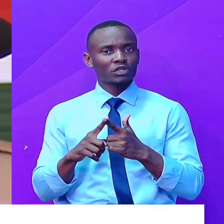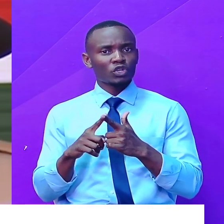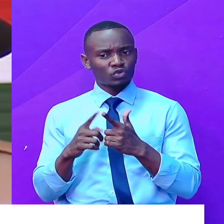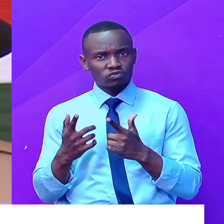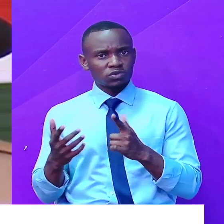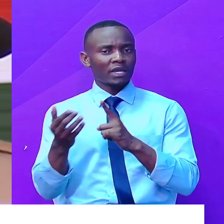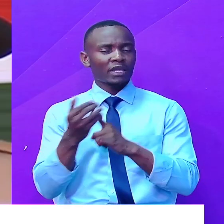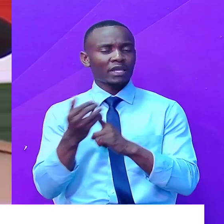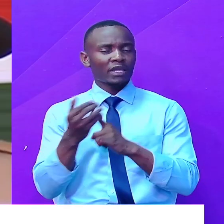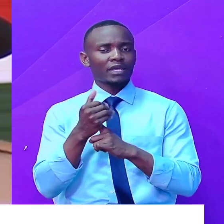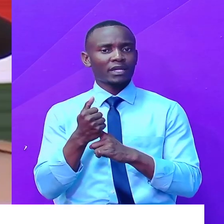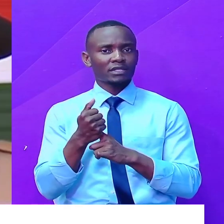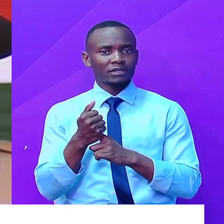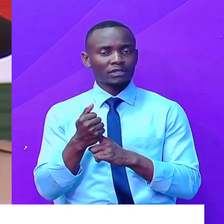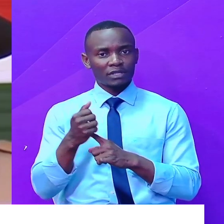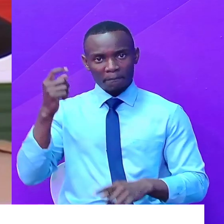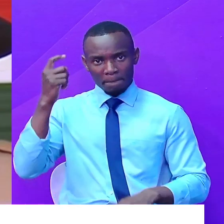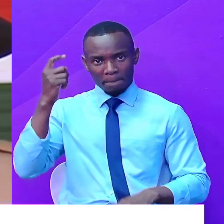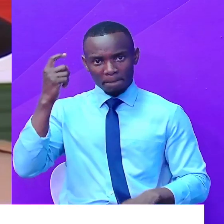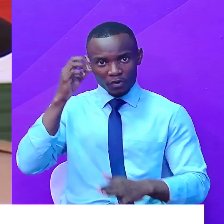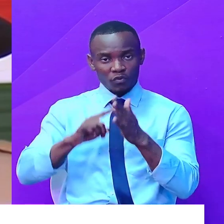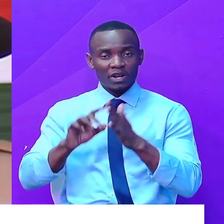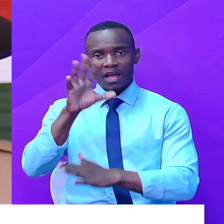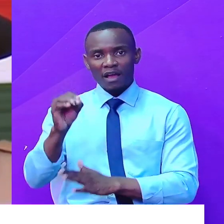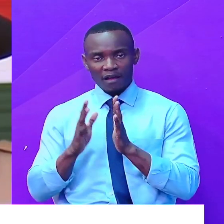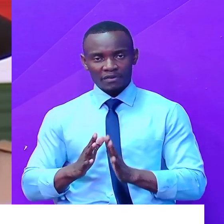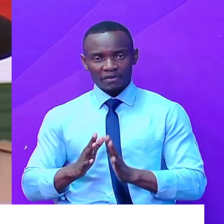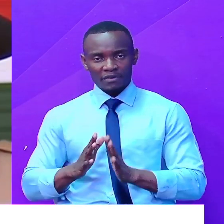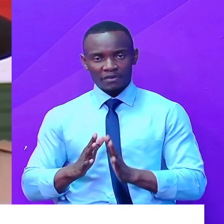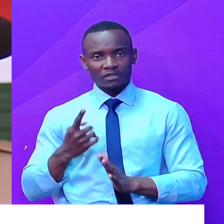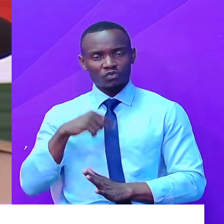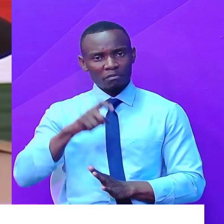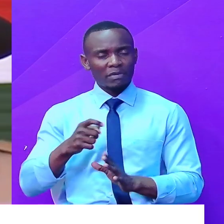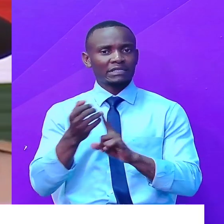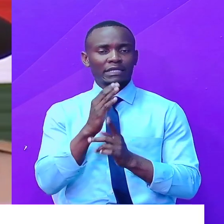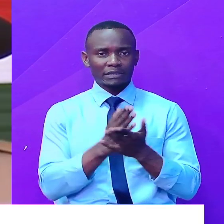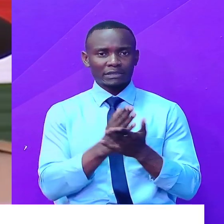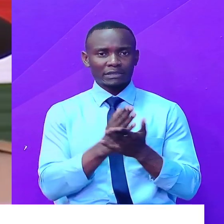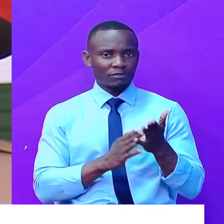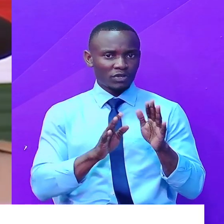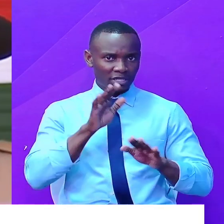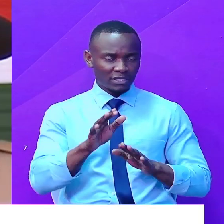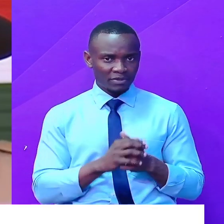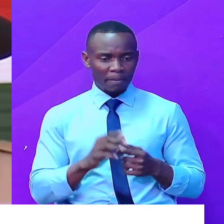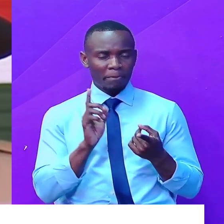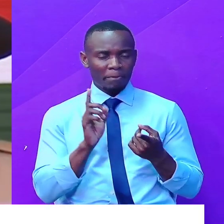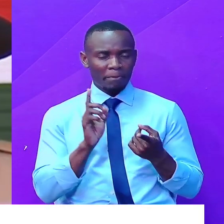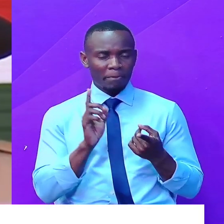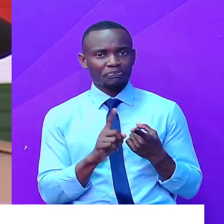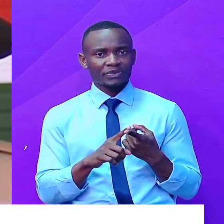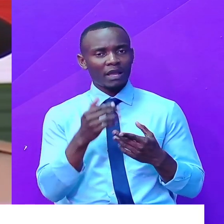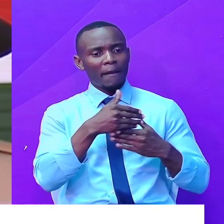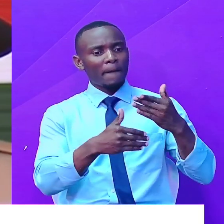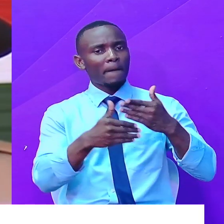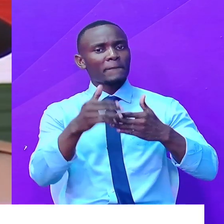we need to take several steps, including, first, build monuments and